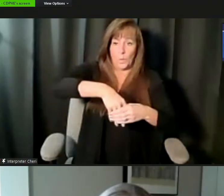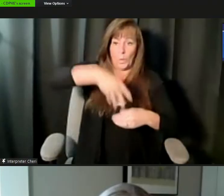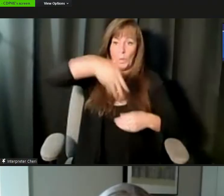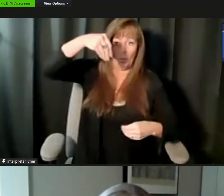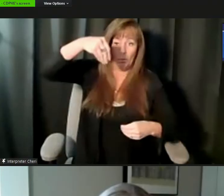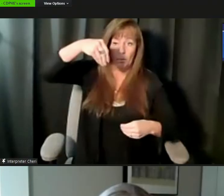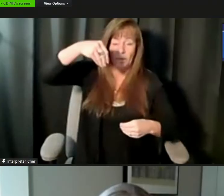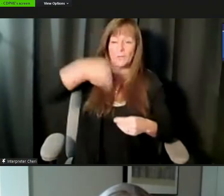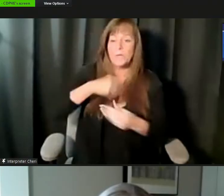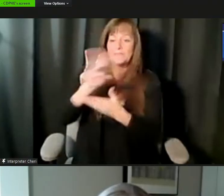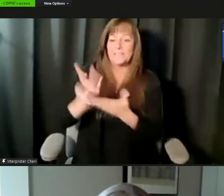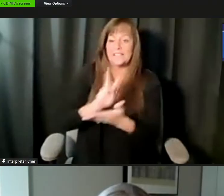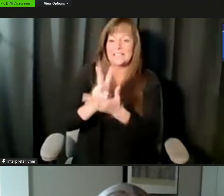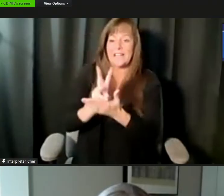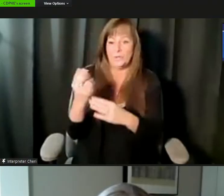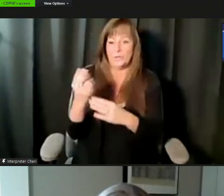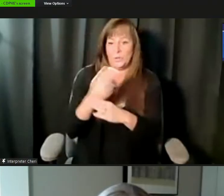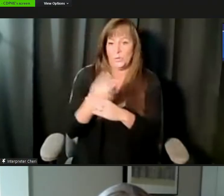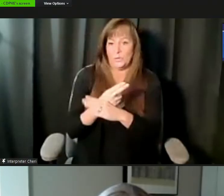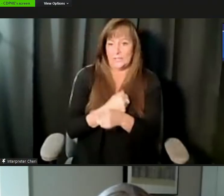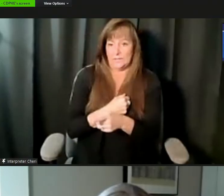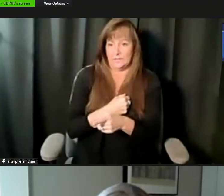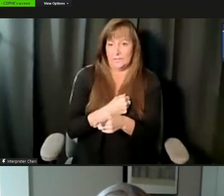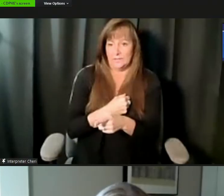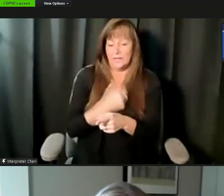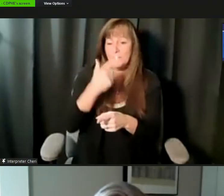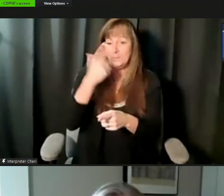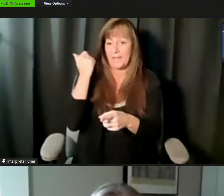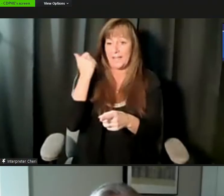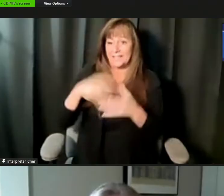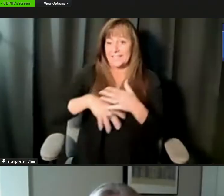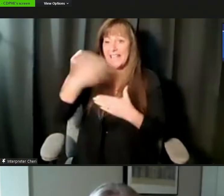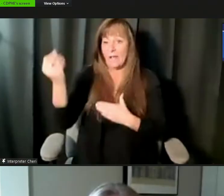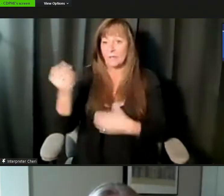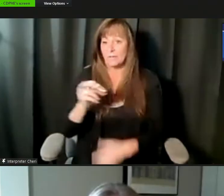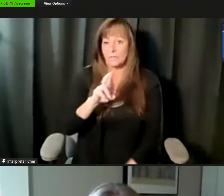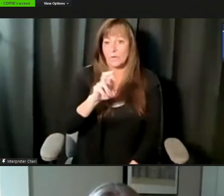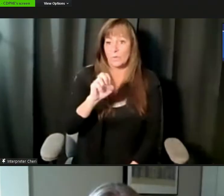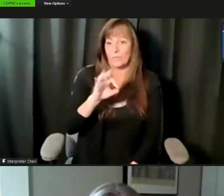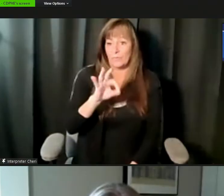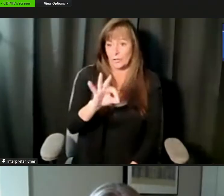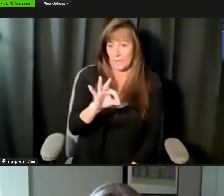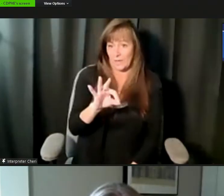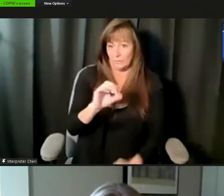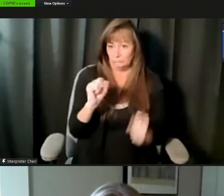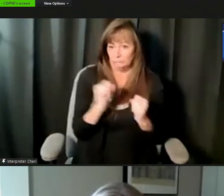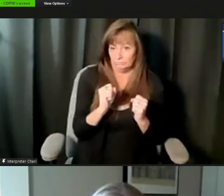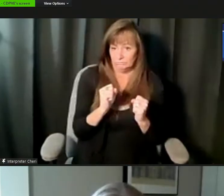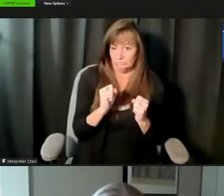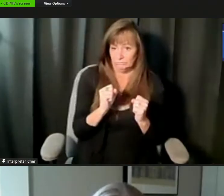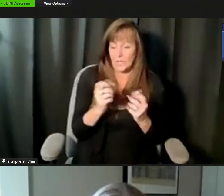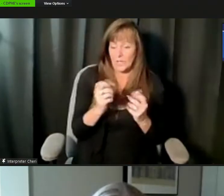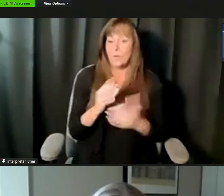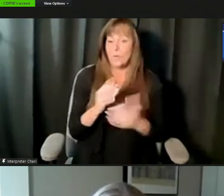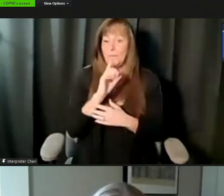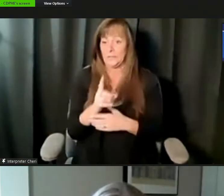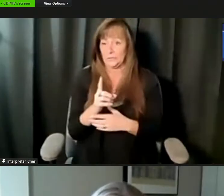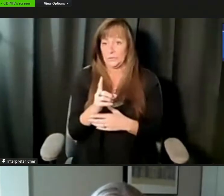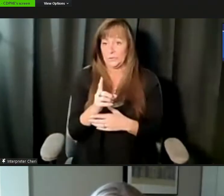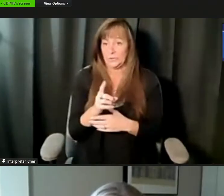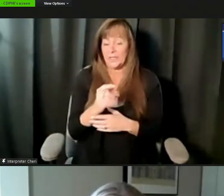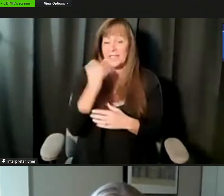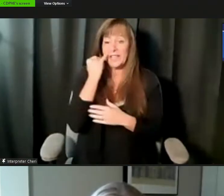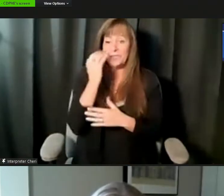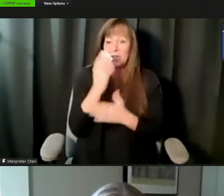have 6 hours to use that vaccine because it's out of the refrigerator. So we want to make sure that even if it's